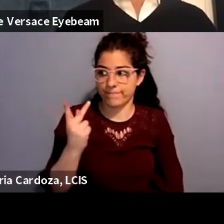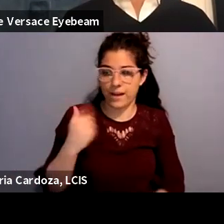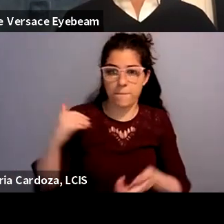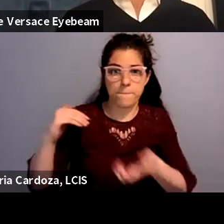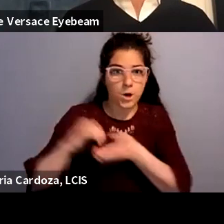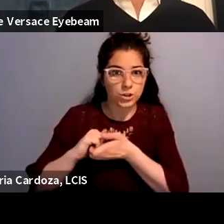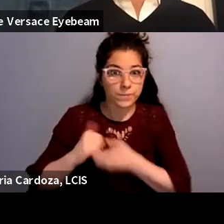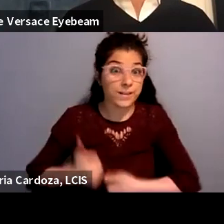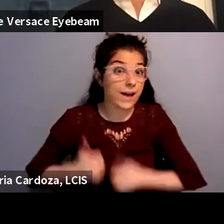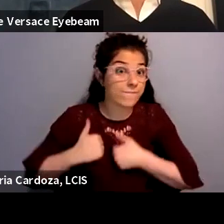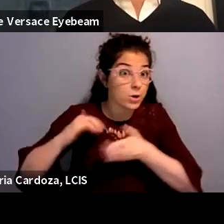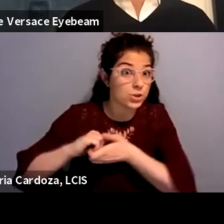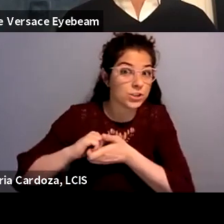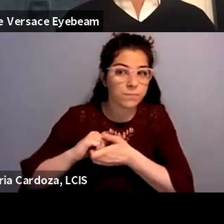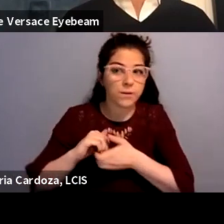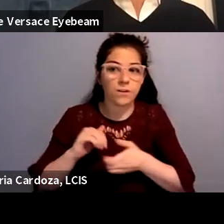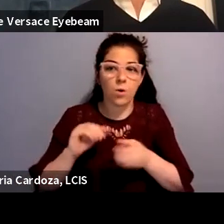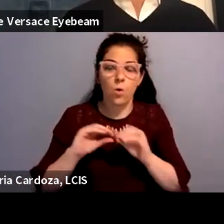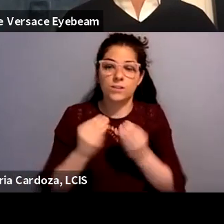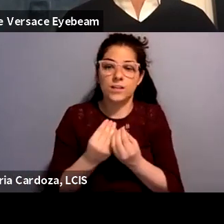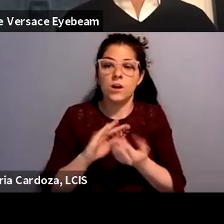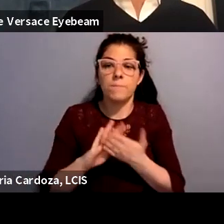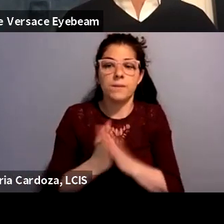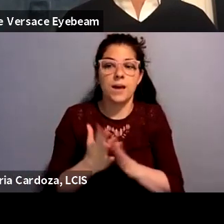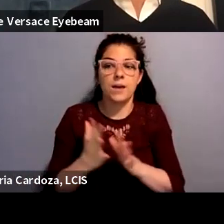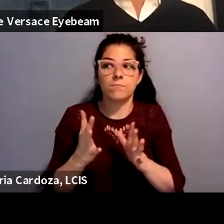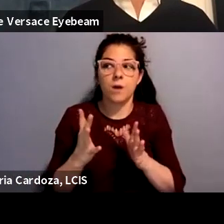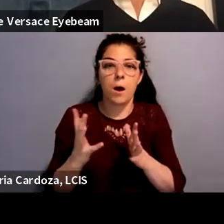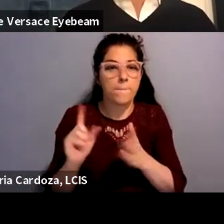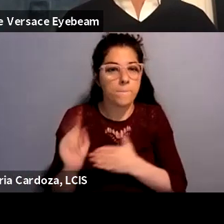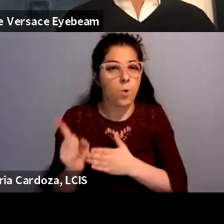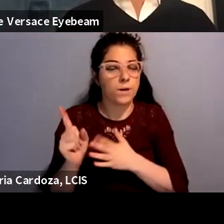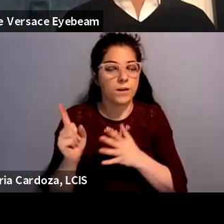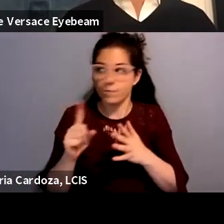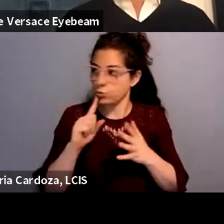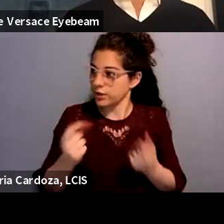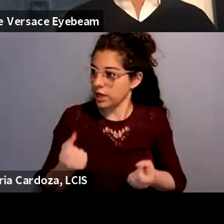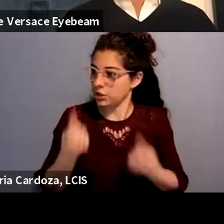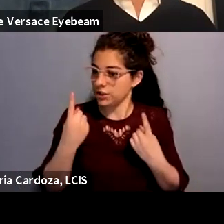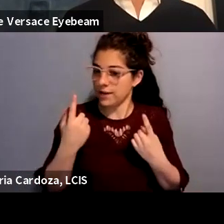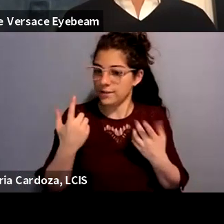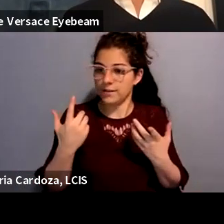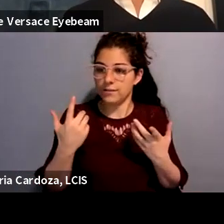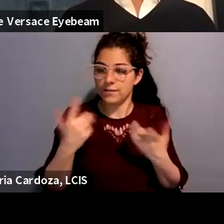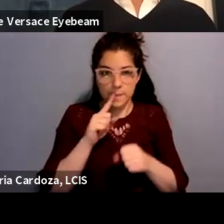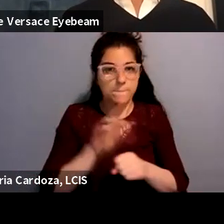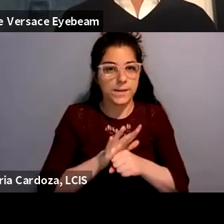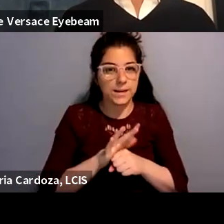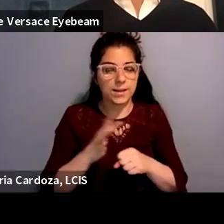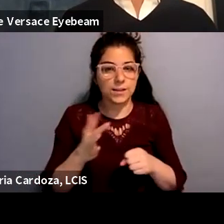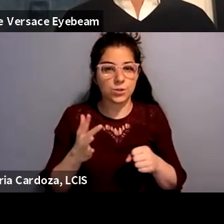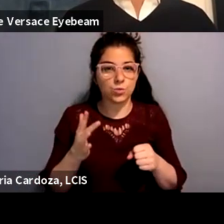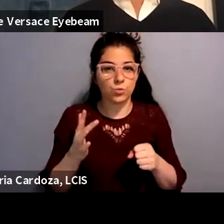but for the organization became a galvanizing moment of really understanding and being committed to